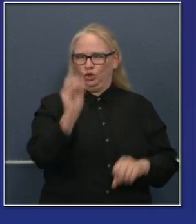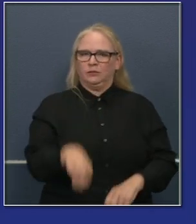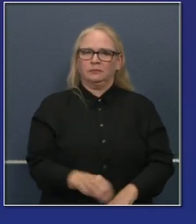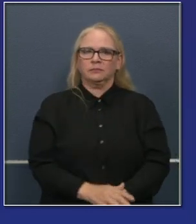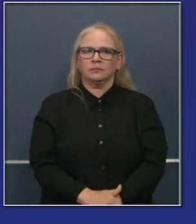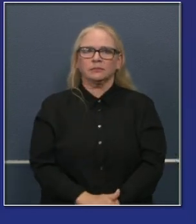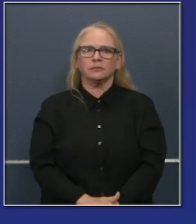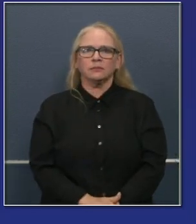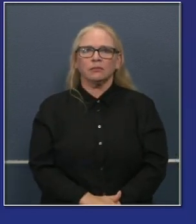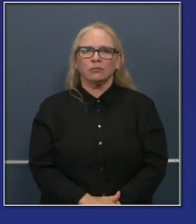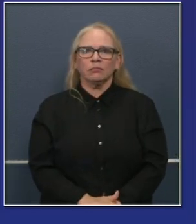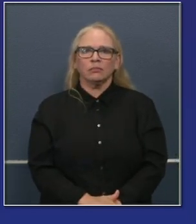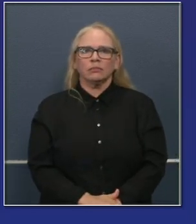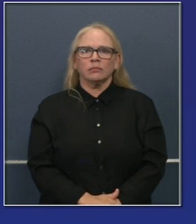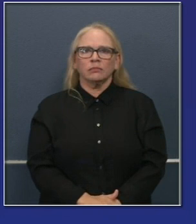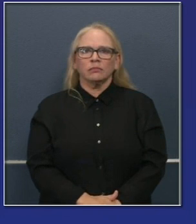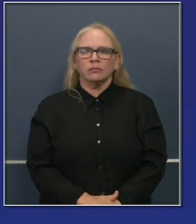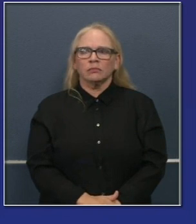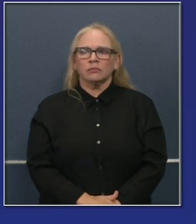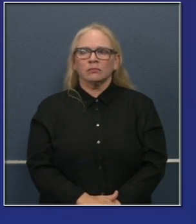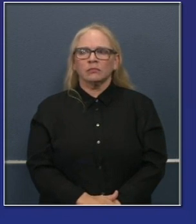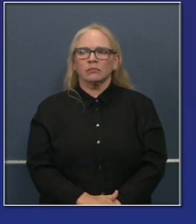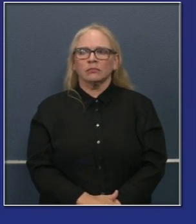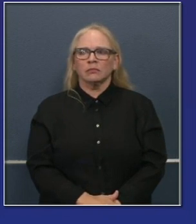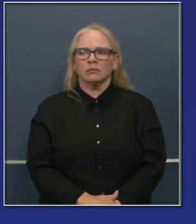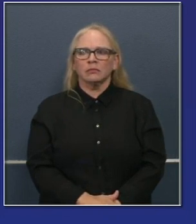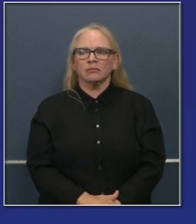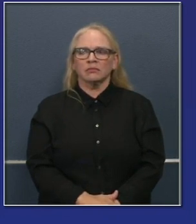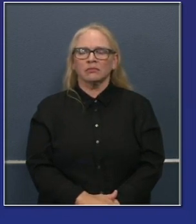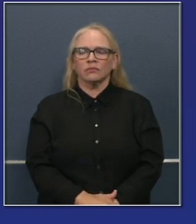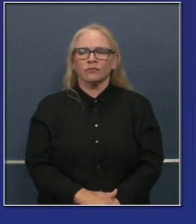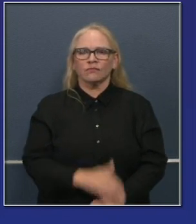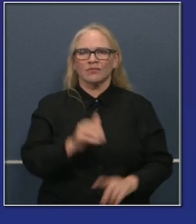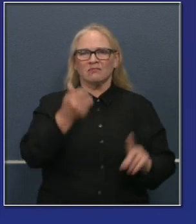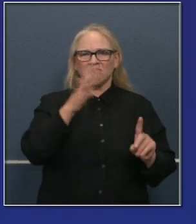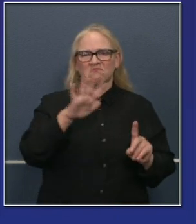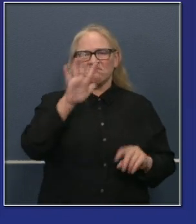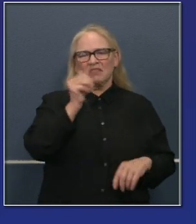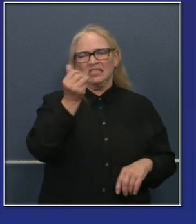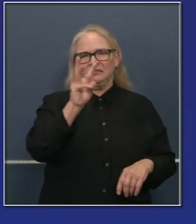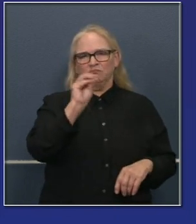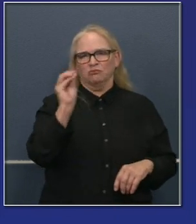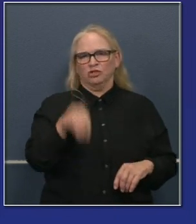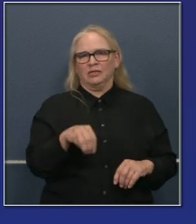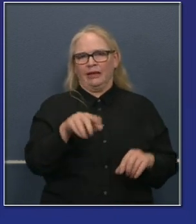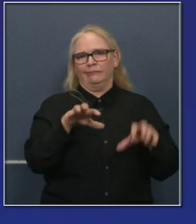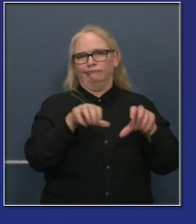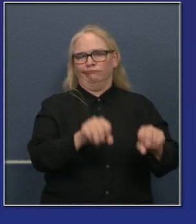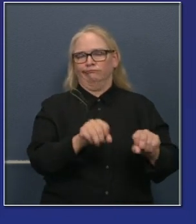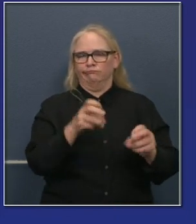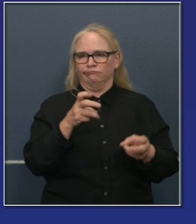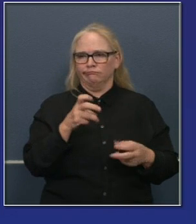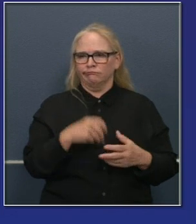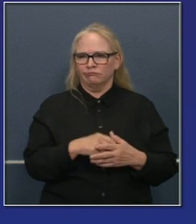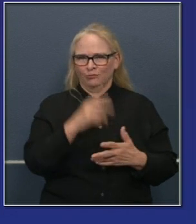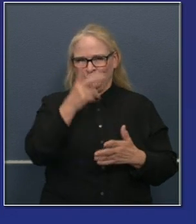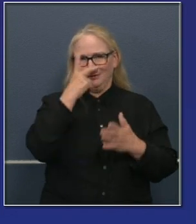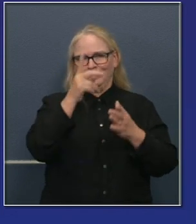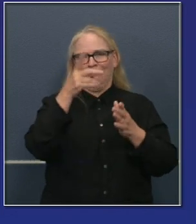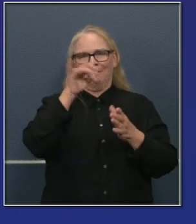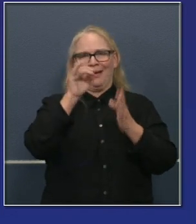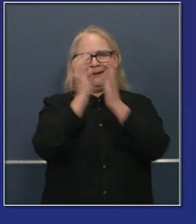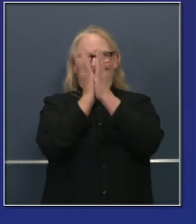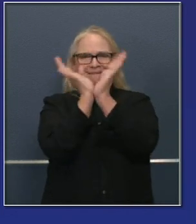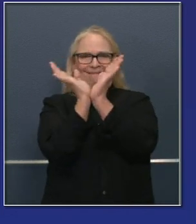11,711. So that's holding. There's about 16% when I presented these slides to you on Monday. Still north of